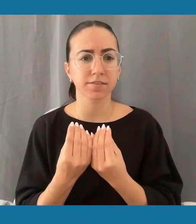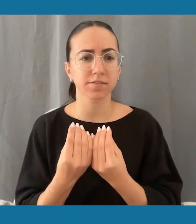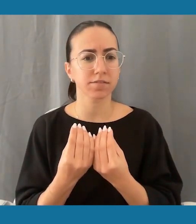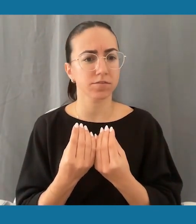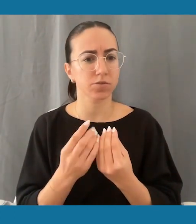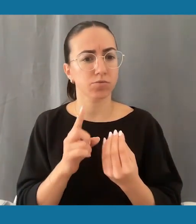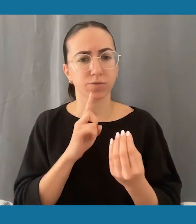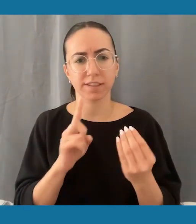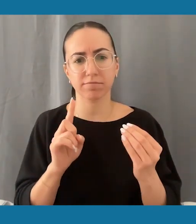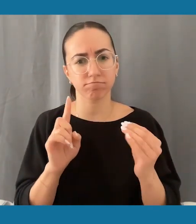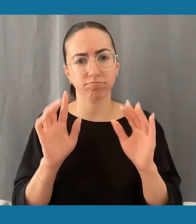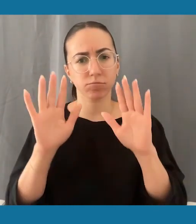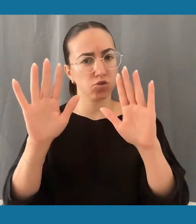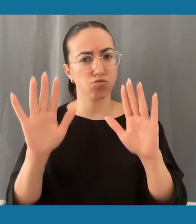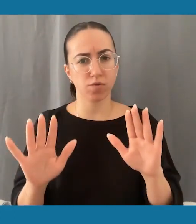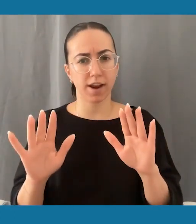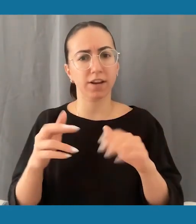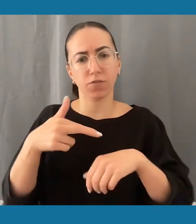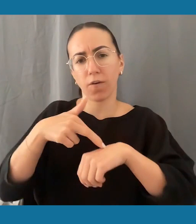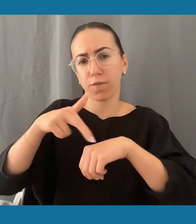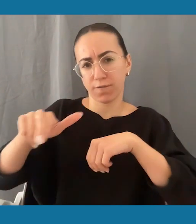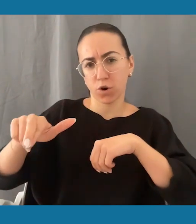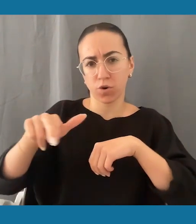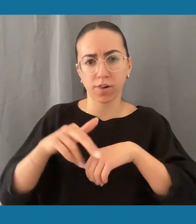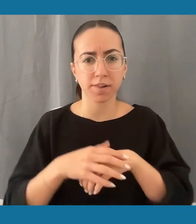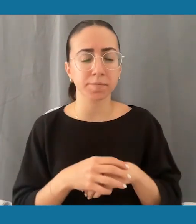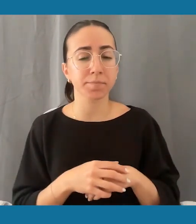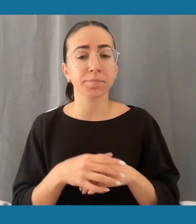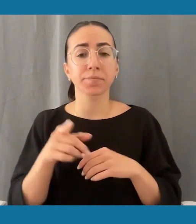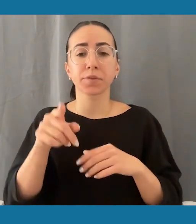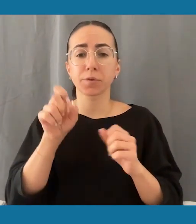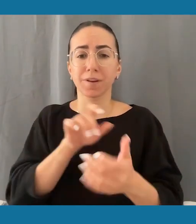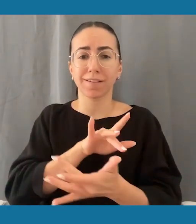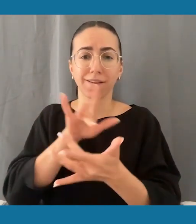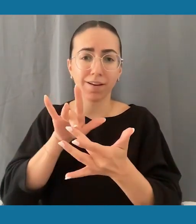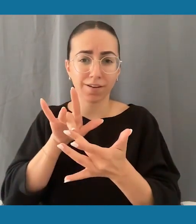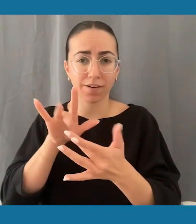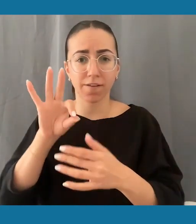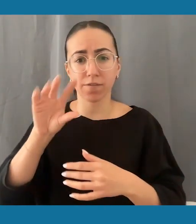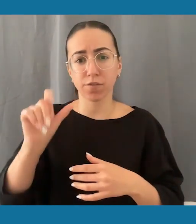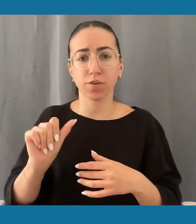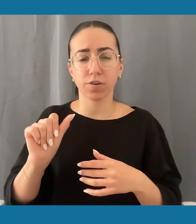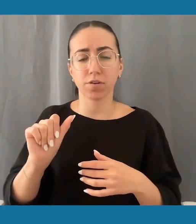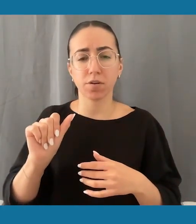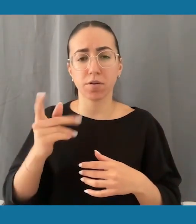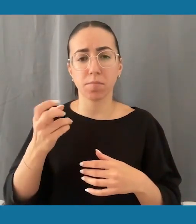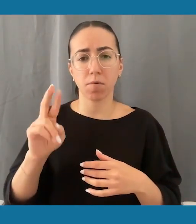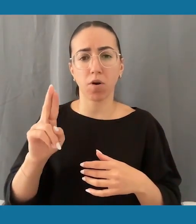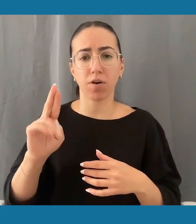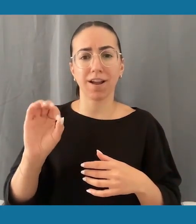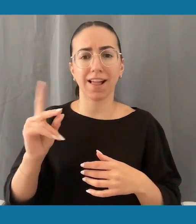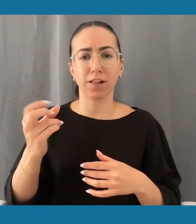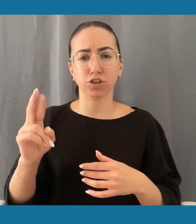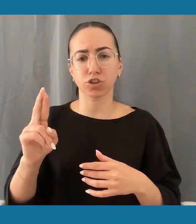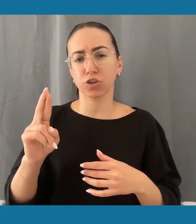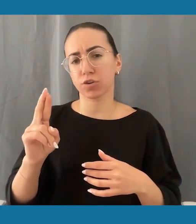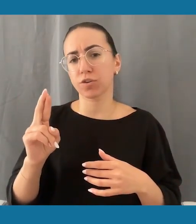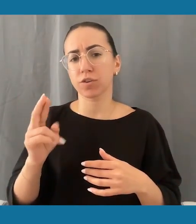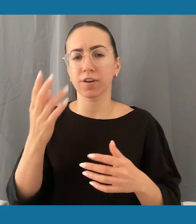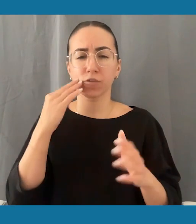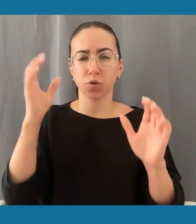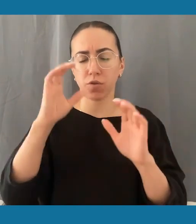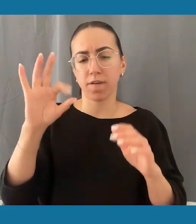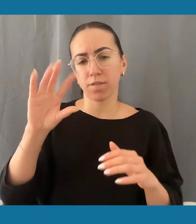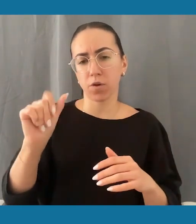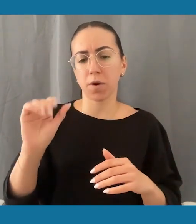really good at making these referrals. You can contact the Florida Bar Elder Law Section. So if you Google the Florida